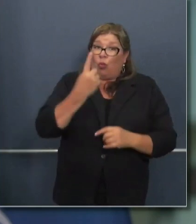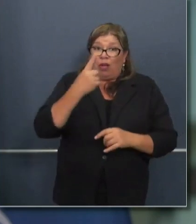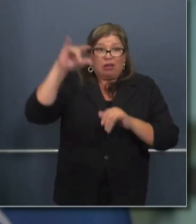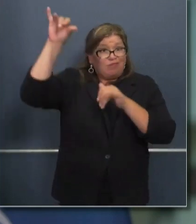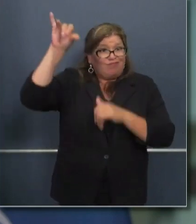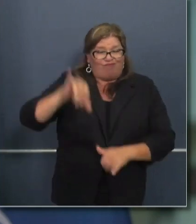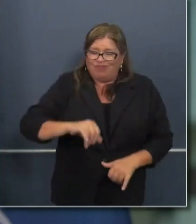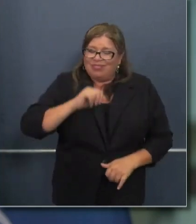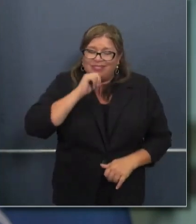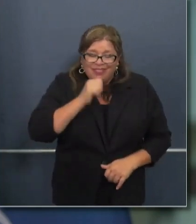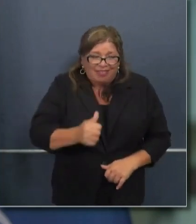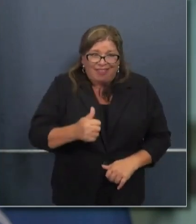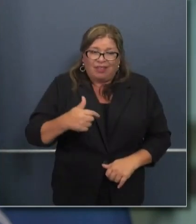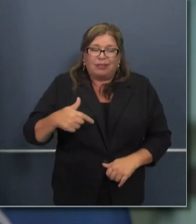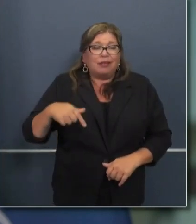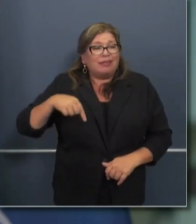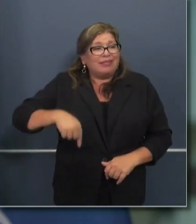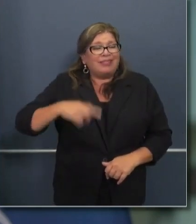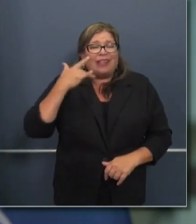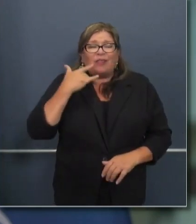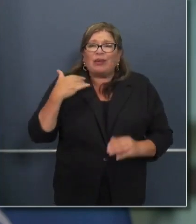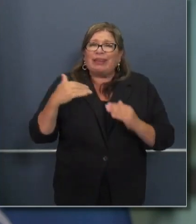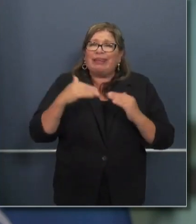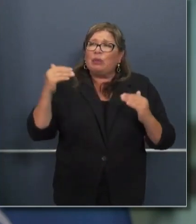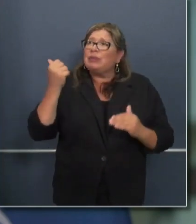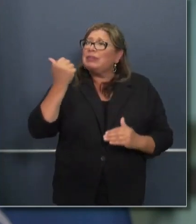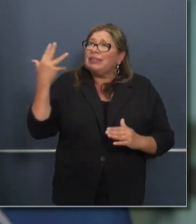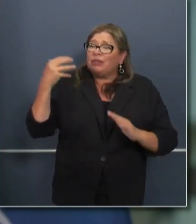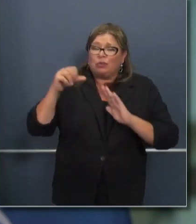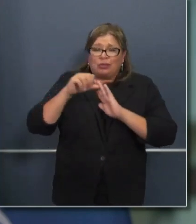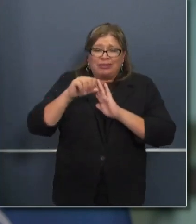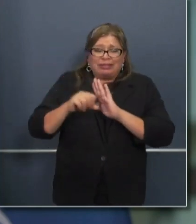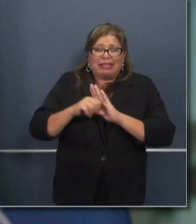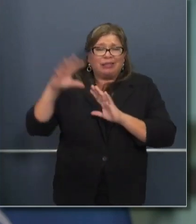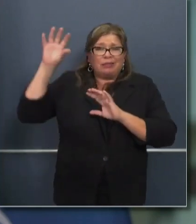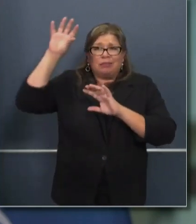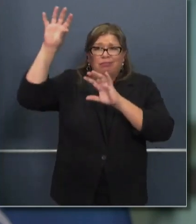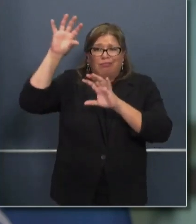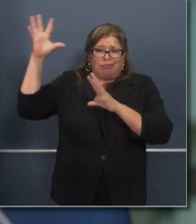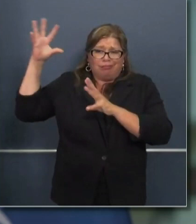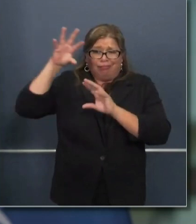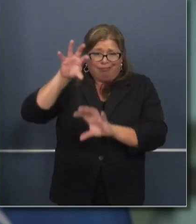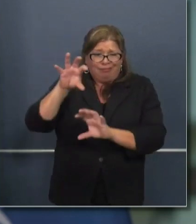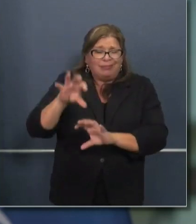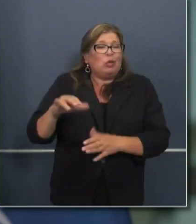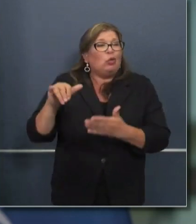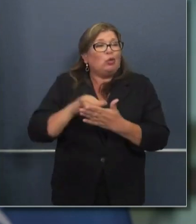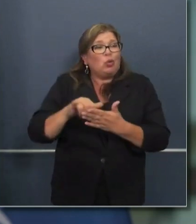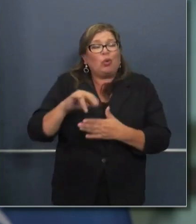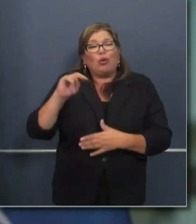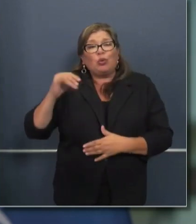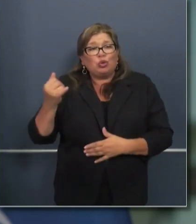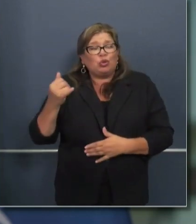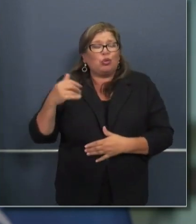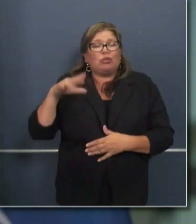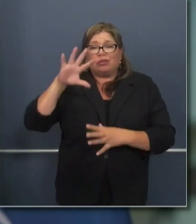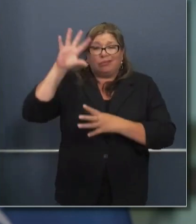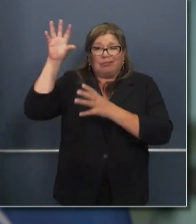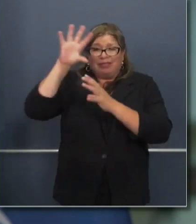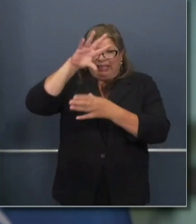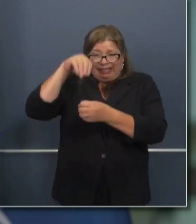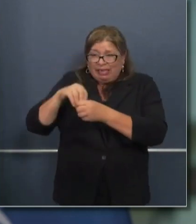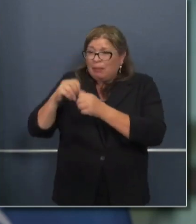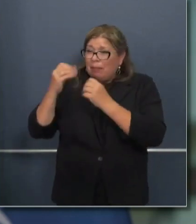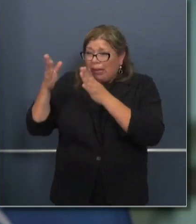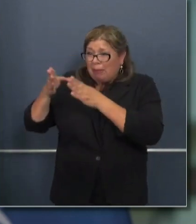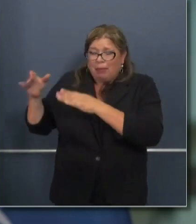Illinois, New York, and New Jersey, just shy our population of those three states combined. We put a lot of onus on